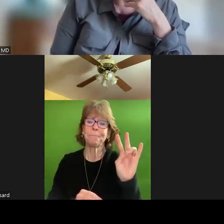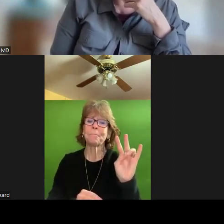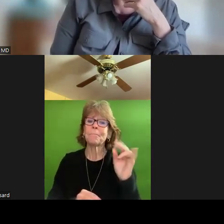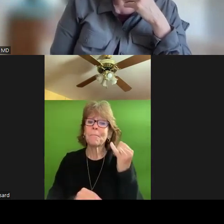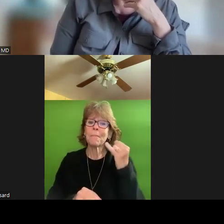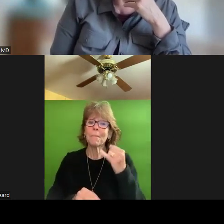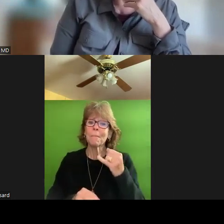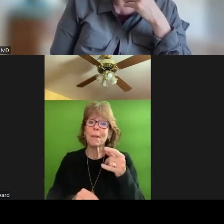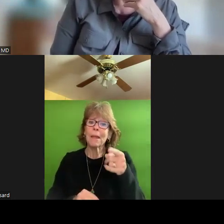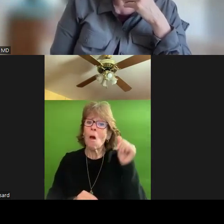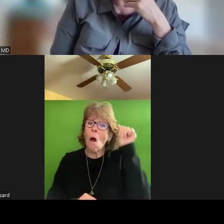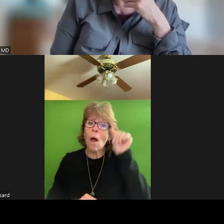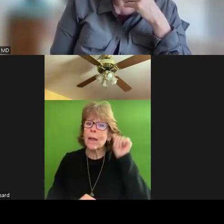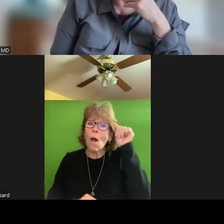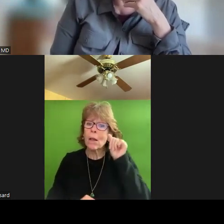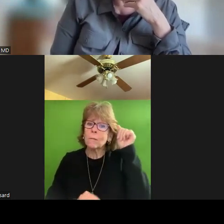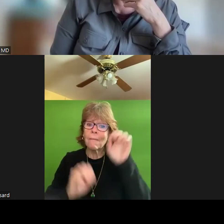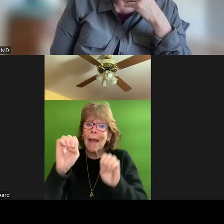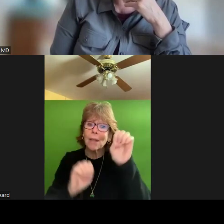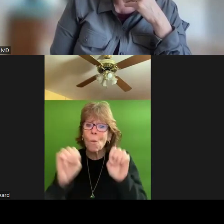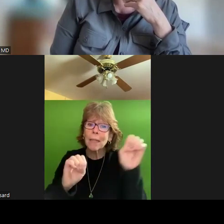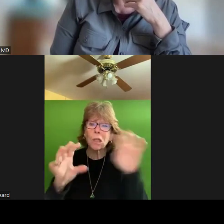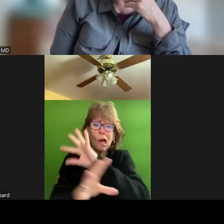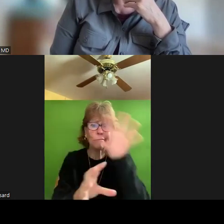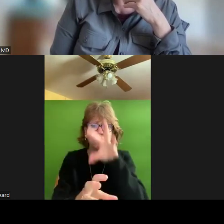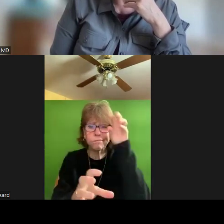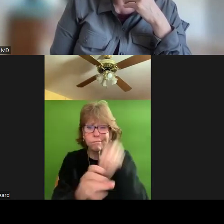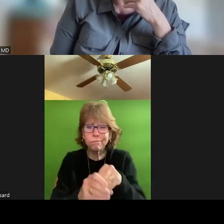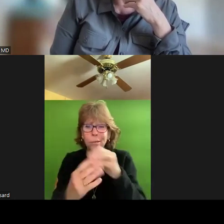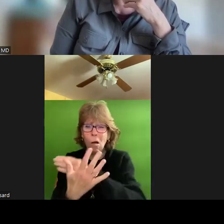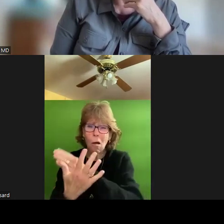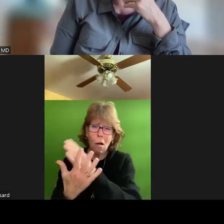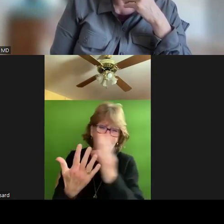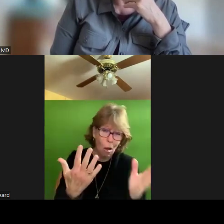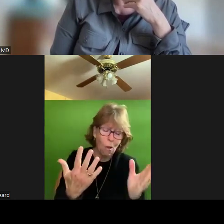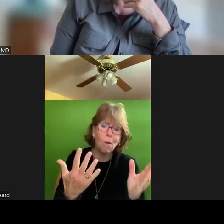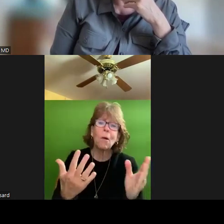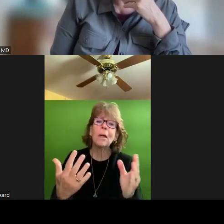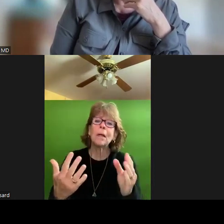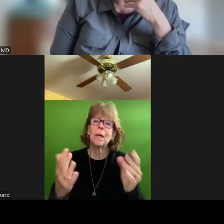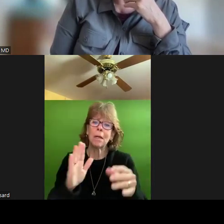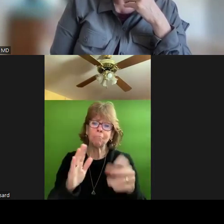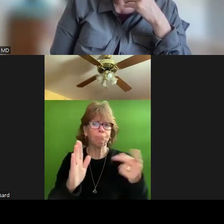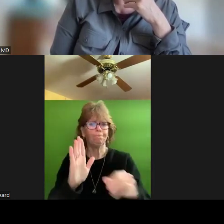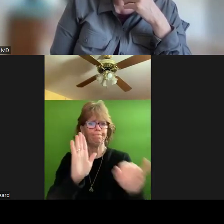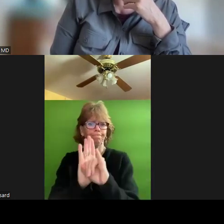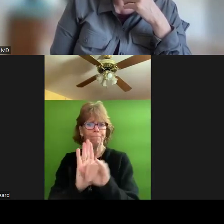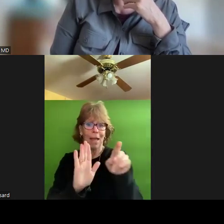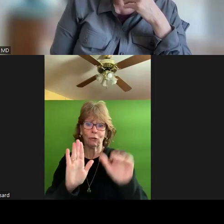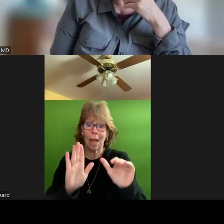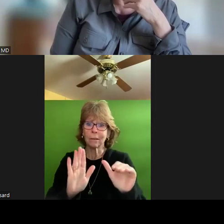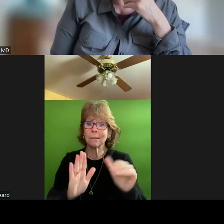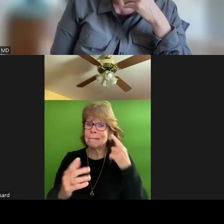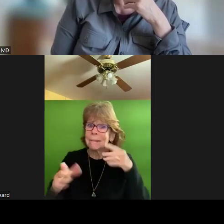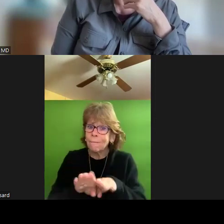comprehensive audiologic evaluation identified the child as deaf or hard of hearing, discuss the importance